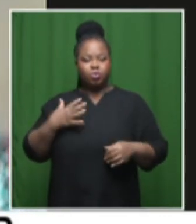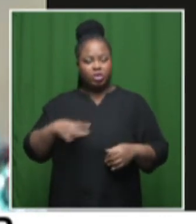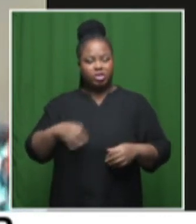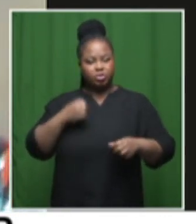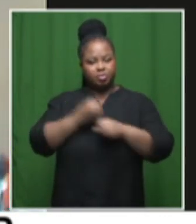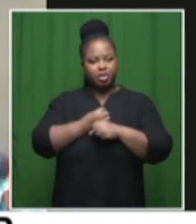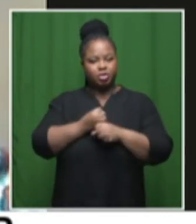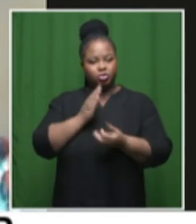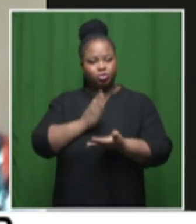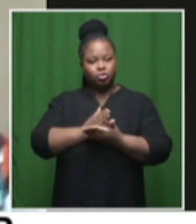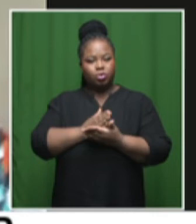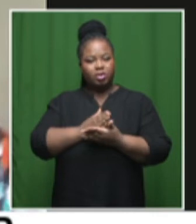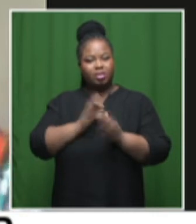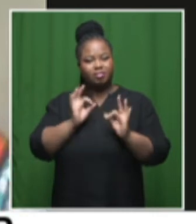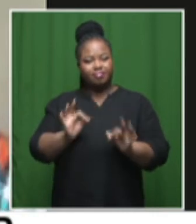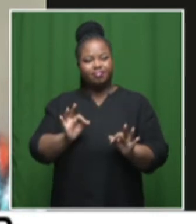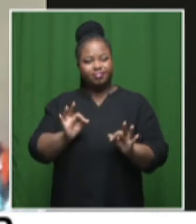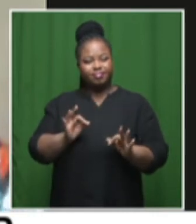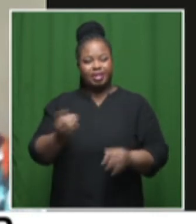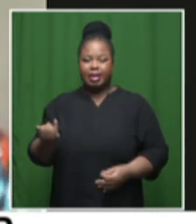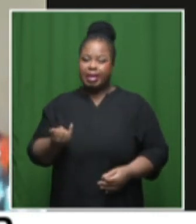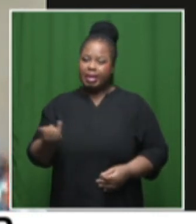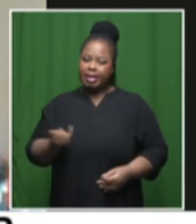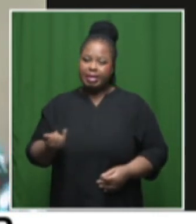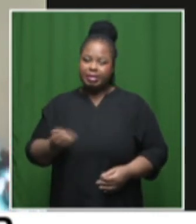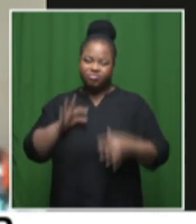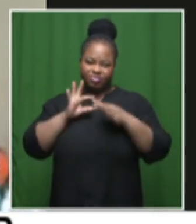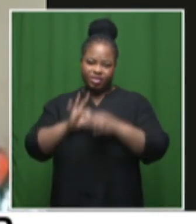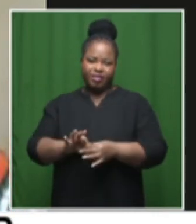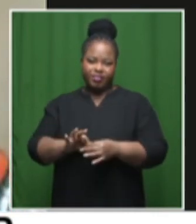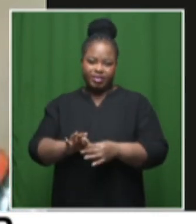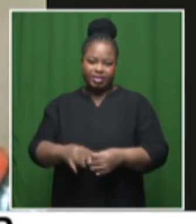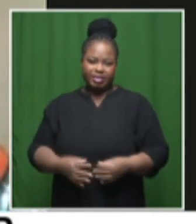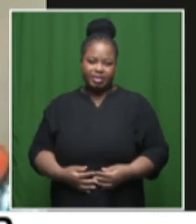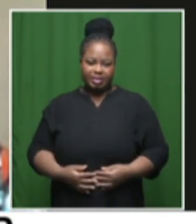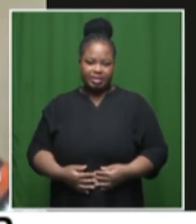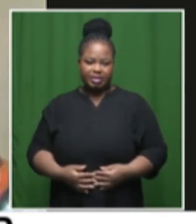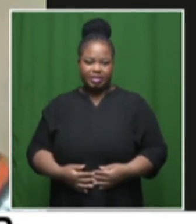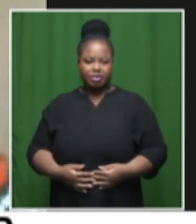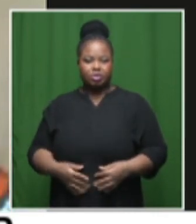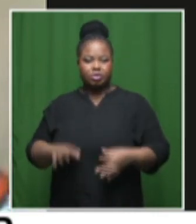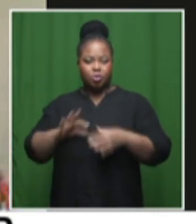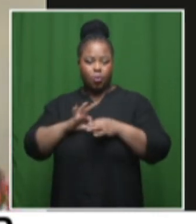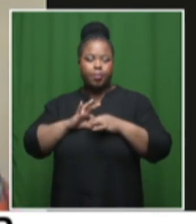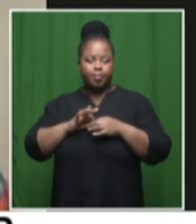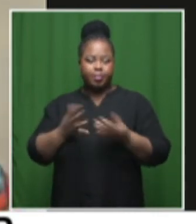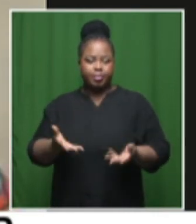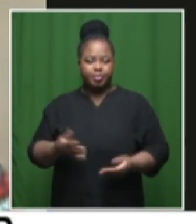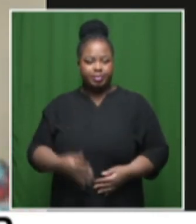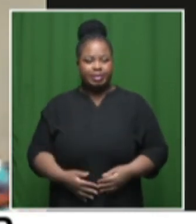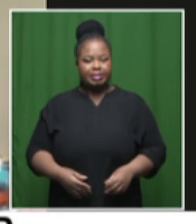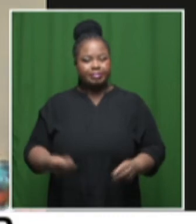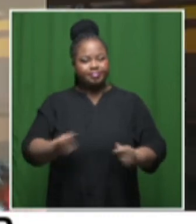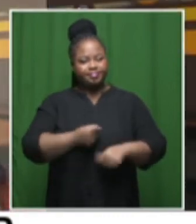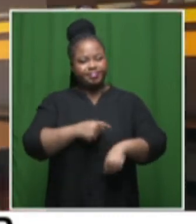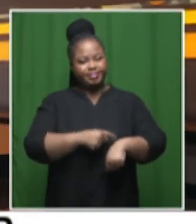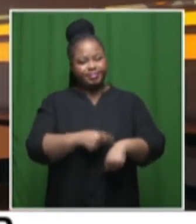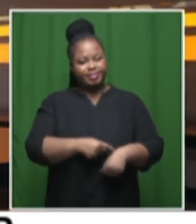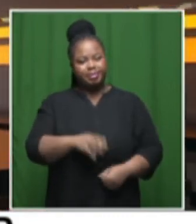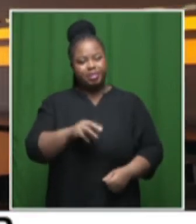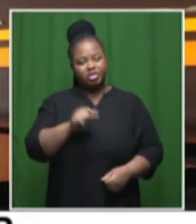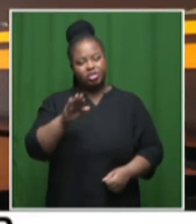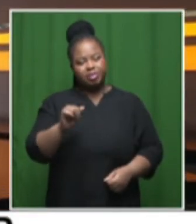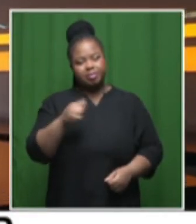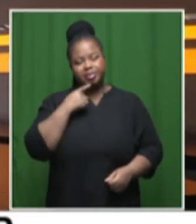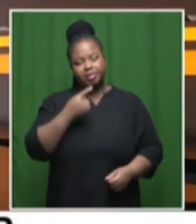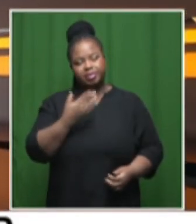the space feel like relevant and home in a sense. Unfortunately, we're out of time, Masechaba, but thank you